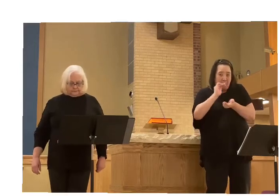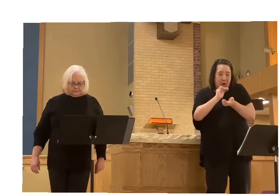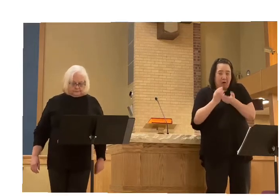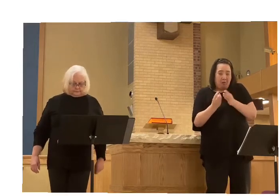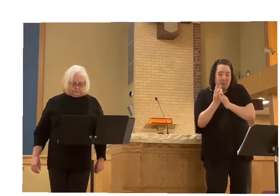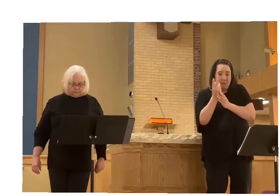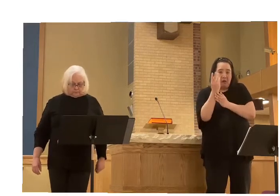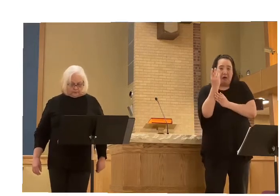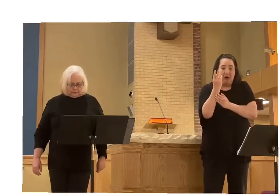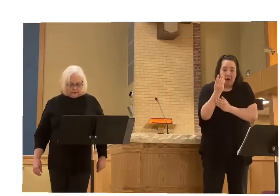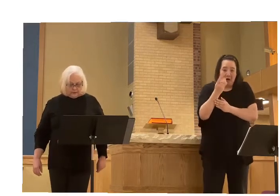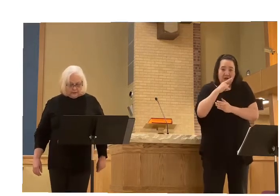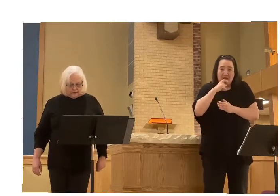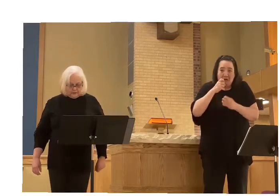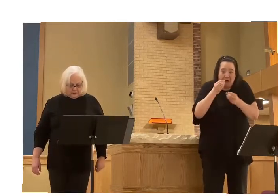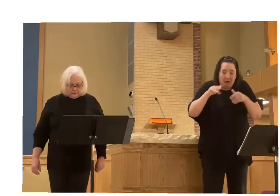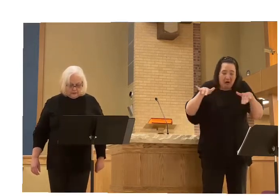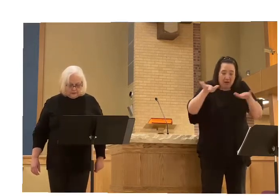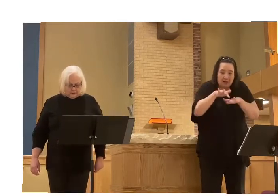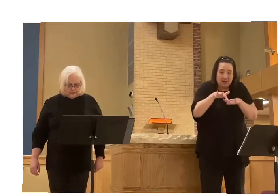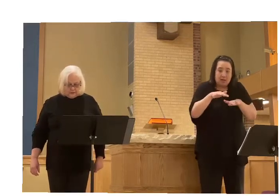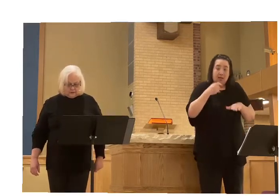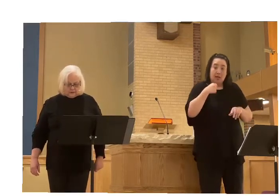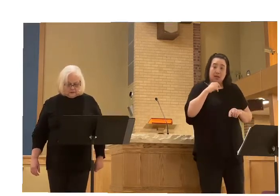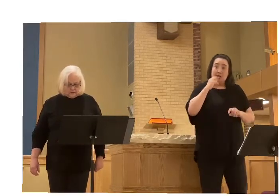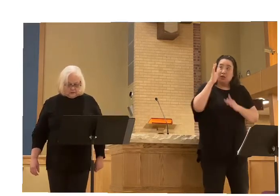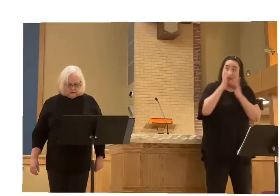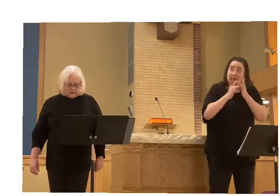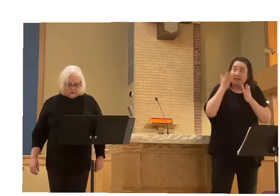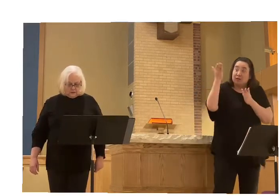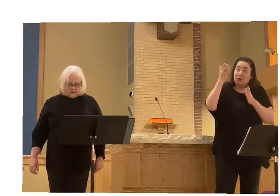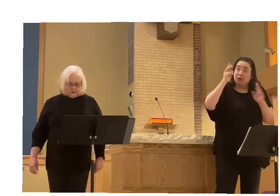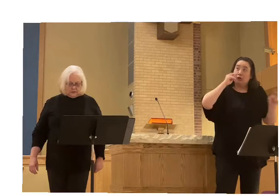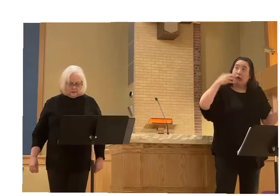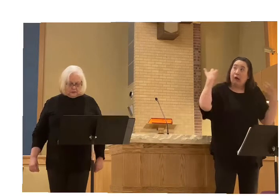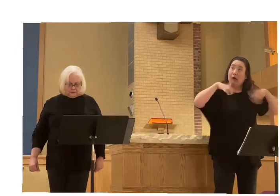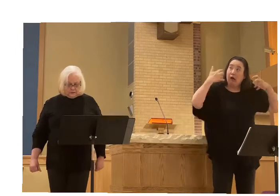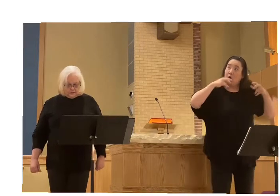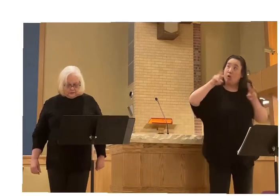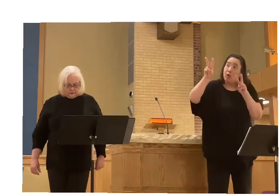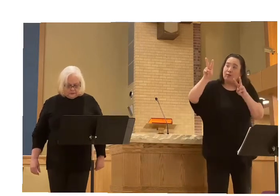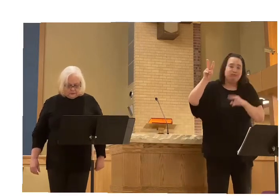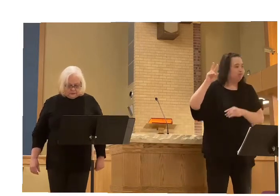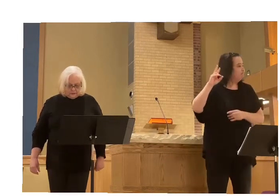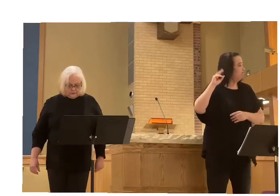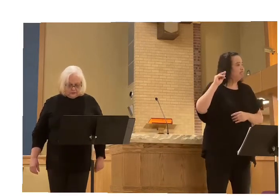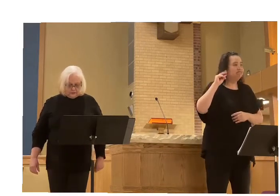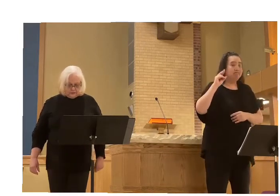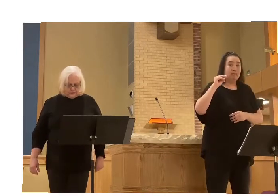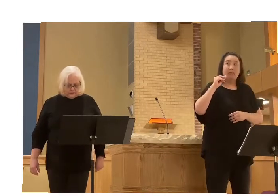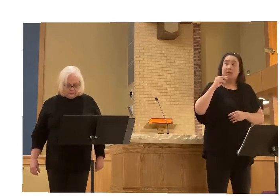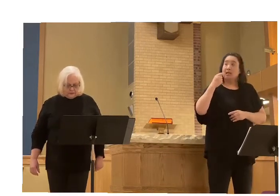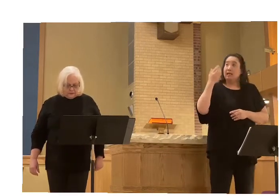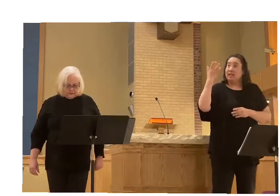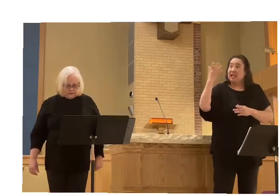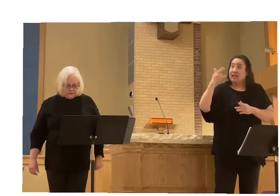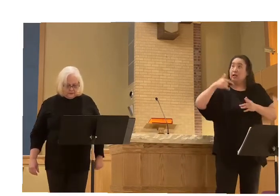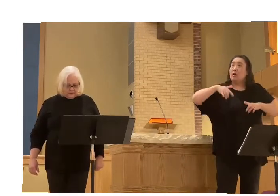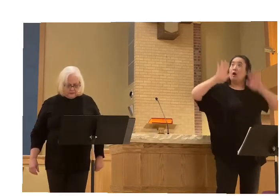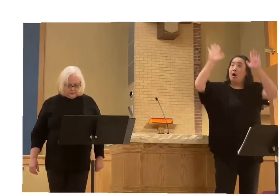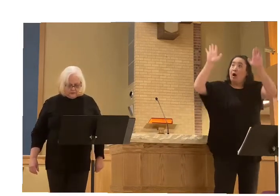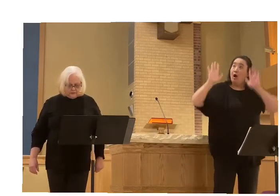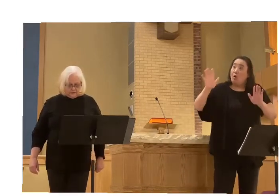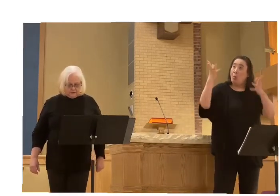in him no stately bearing to make us look at him, no appearance that would attract us to him. He